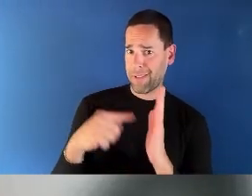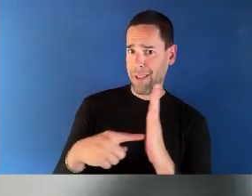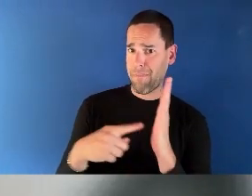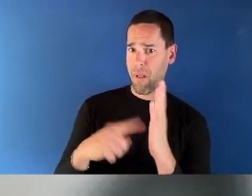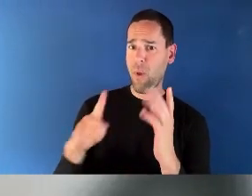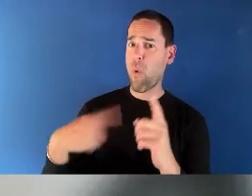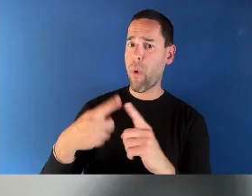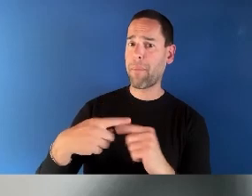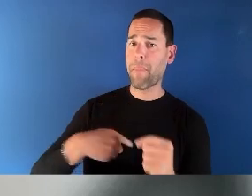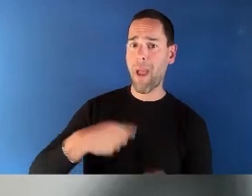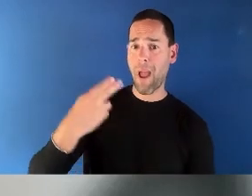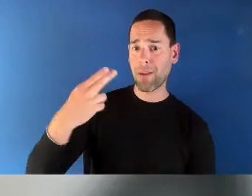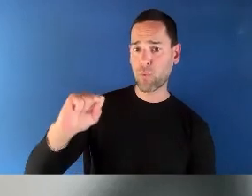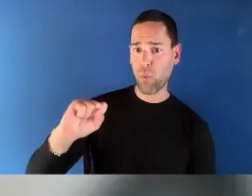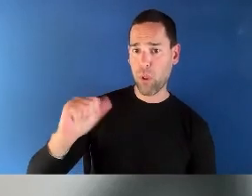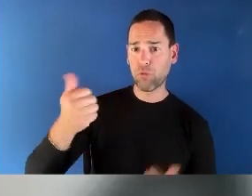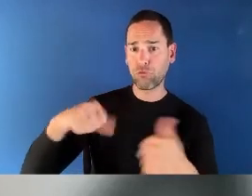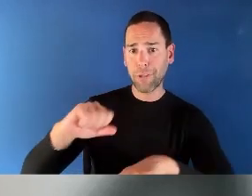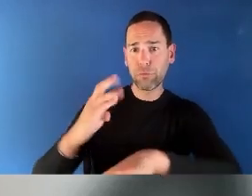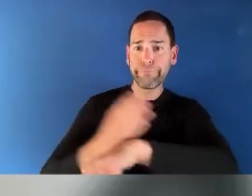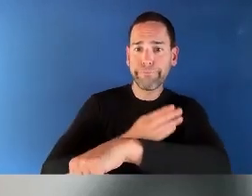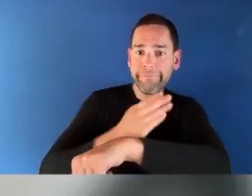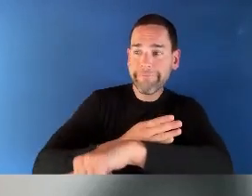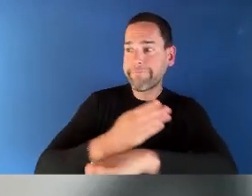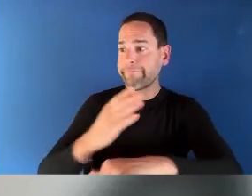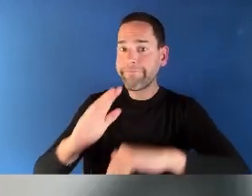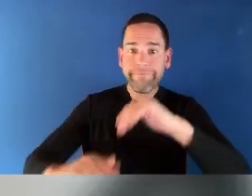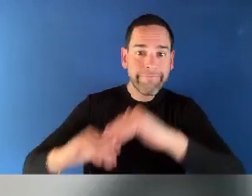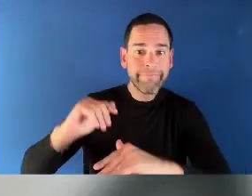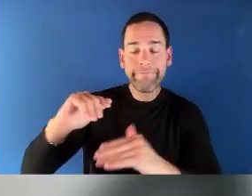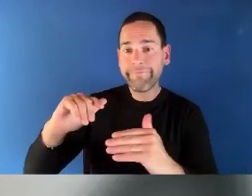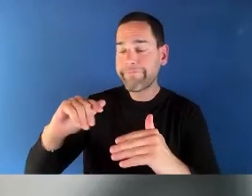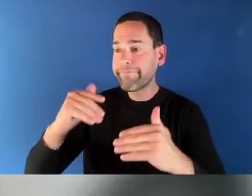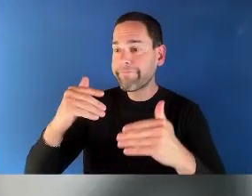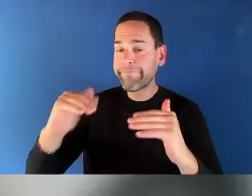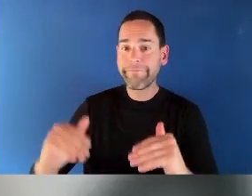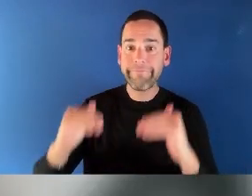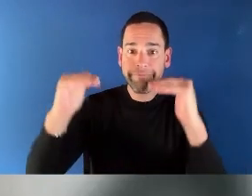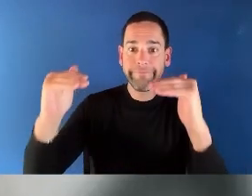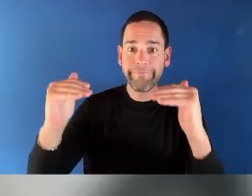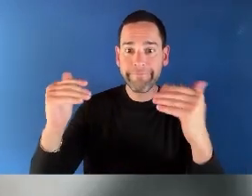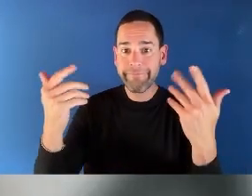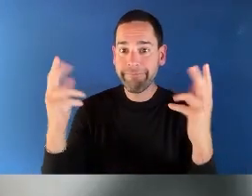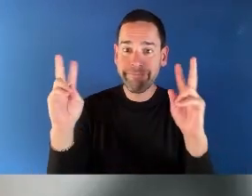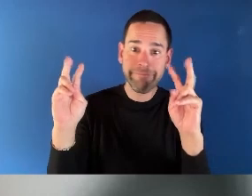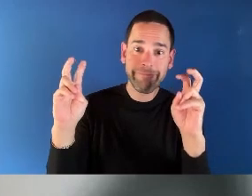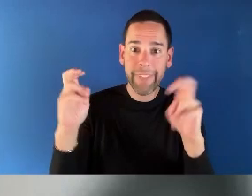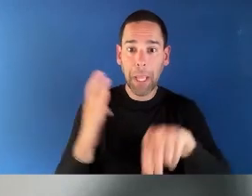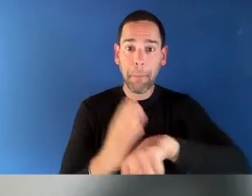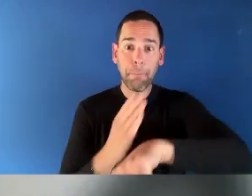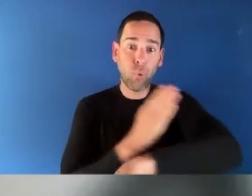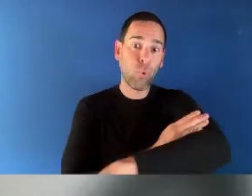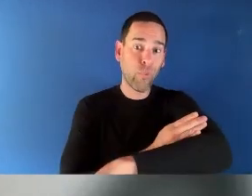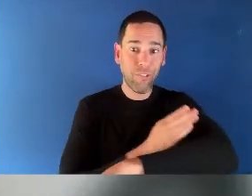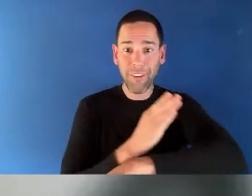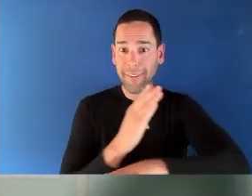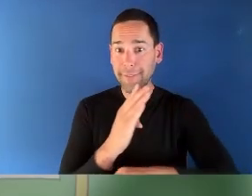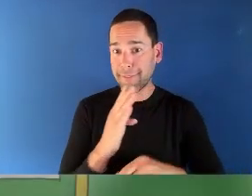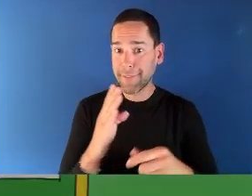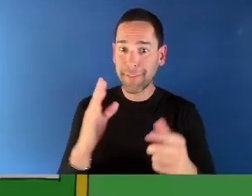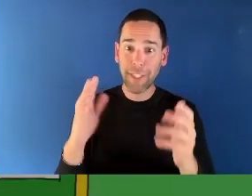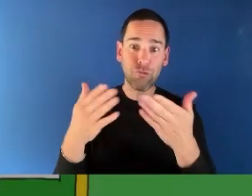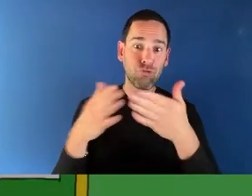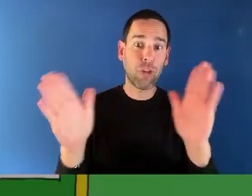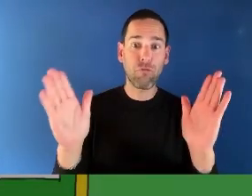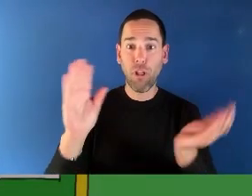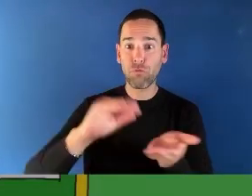to remodel and improve the general. I did air quotes this then, but improve the general student